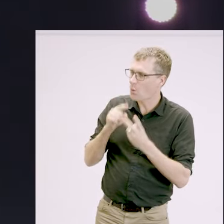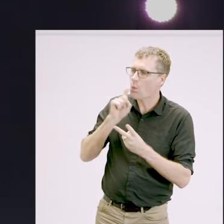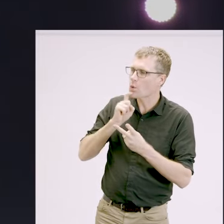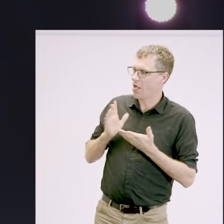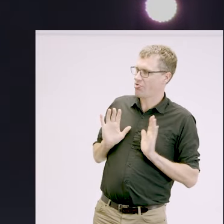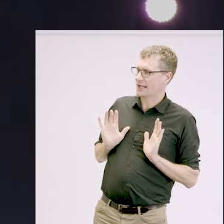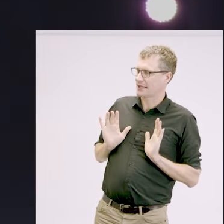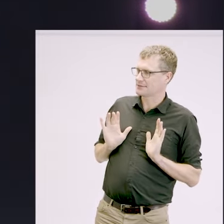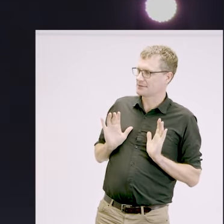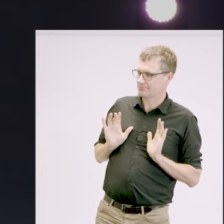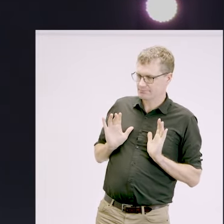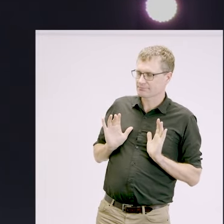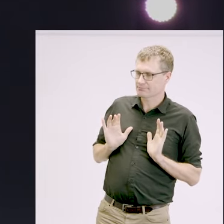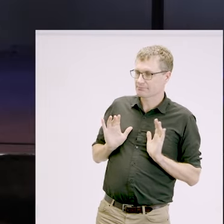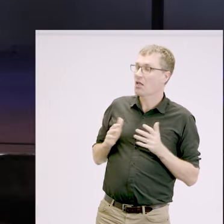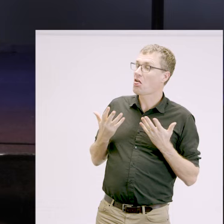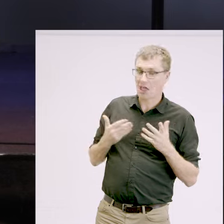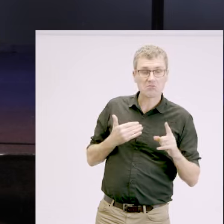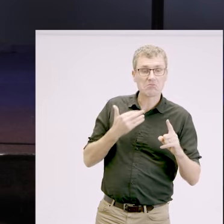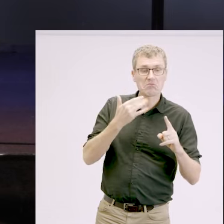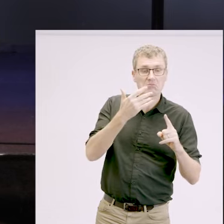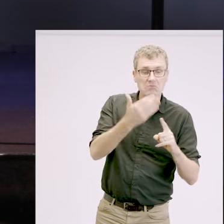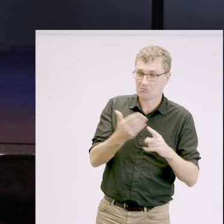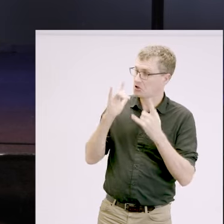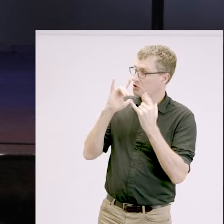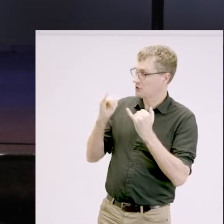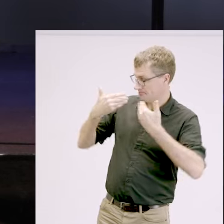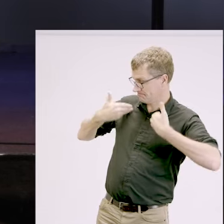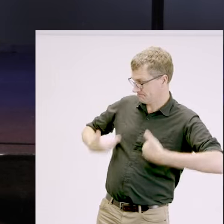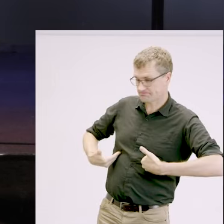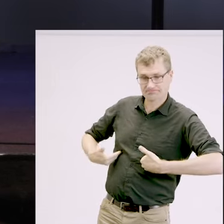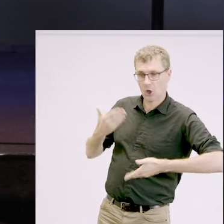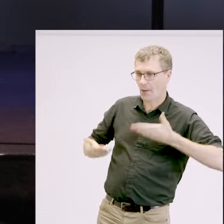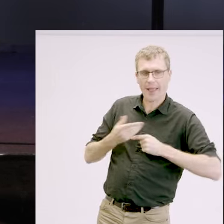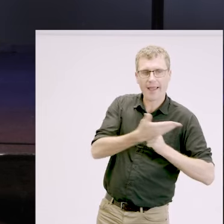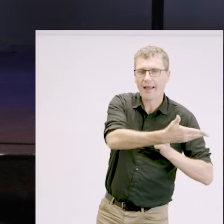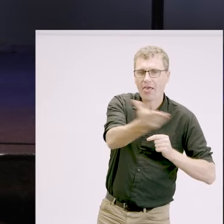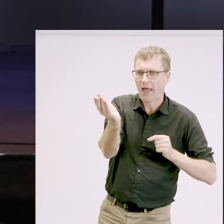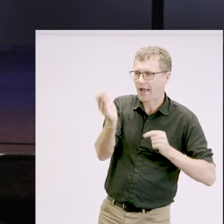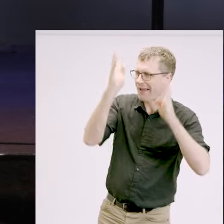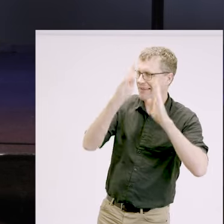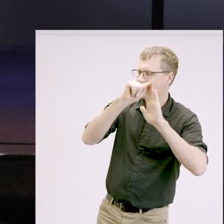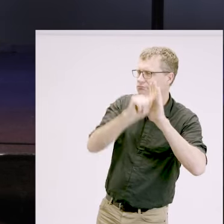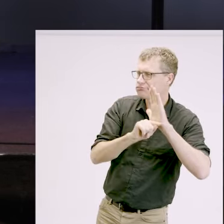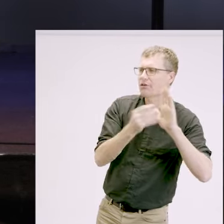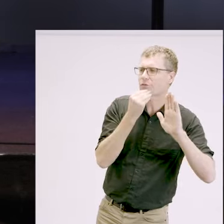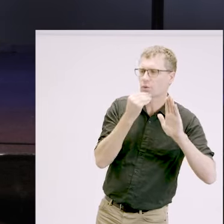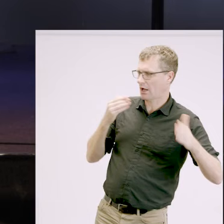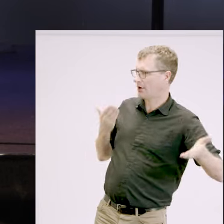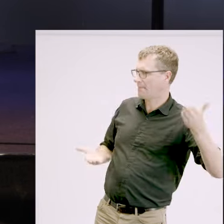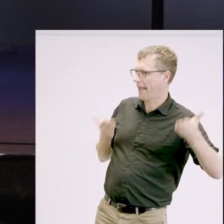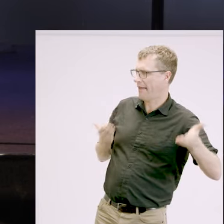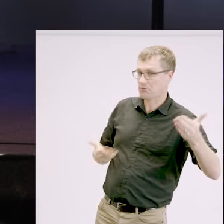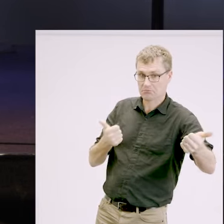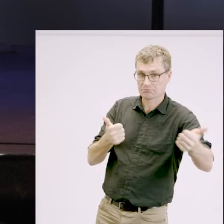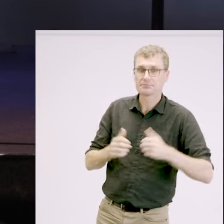servants for 10 days. Let us be given vegetables to eat and water to drink. Then let our appearance and the appearance of the youths who eat the king's